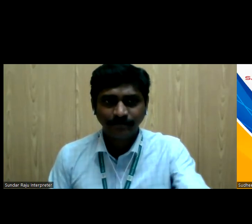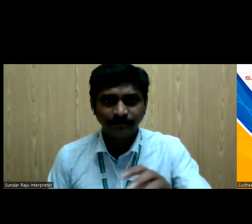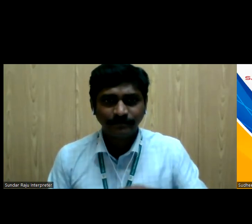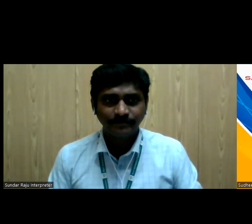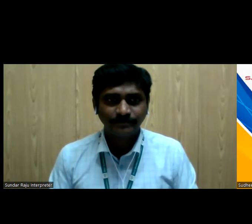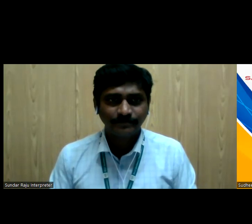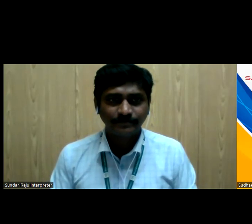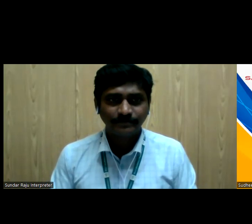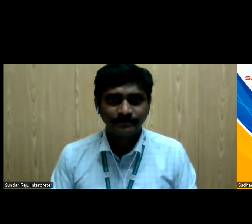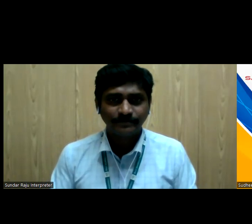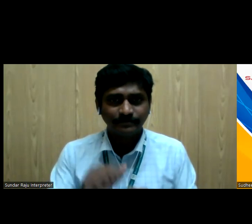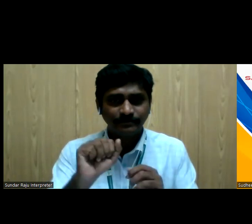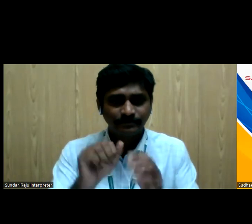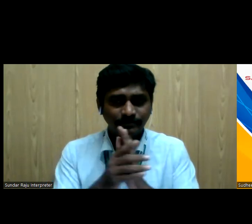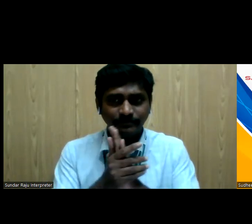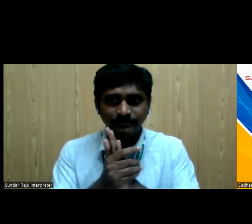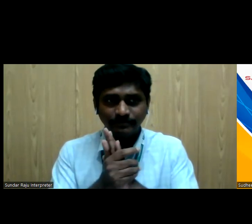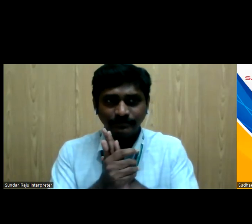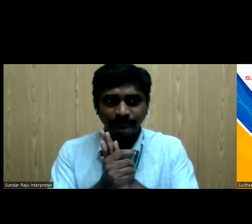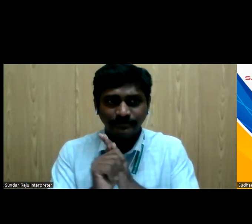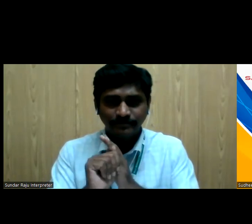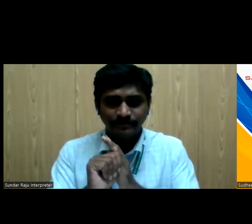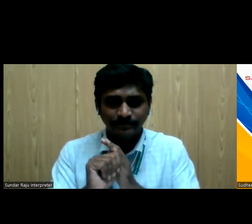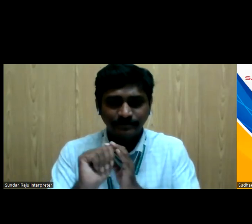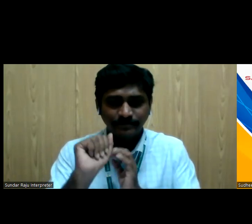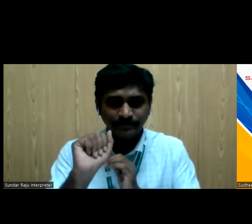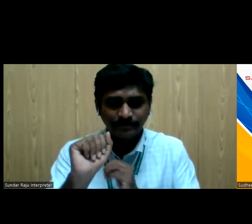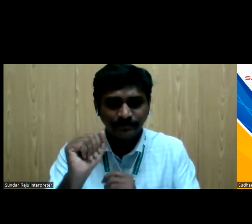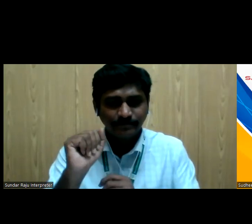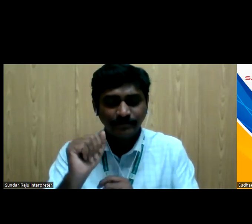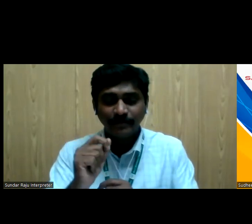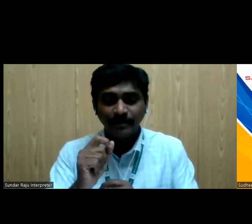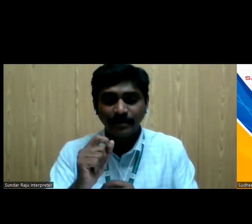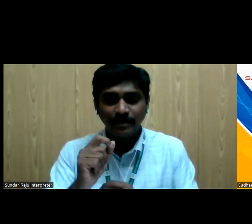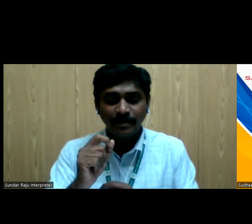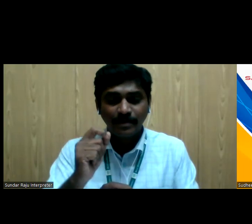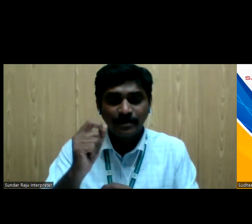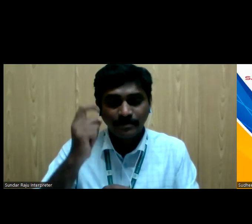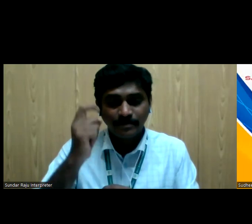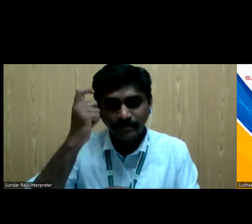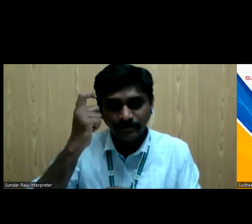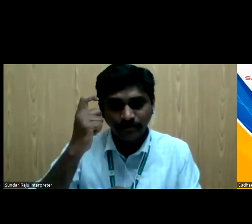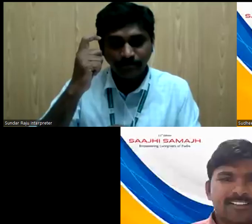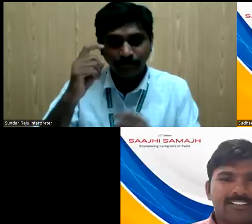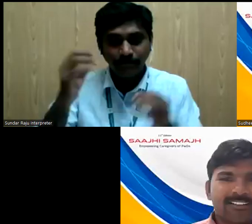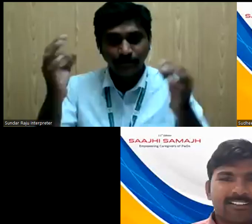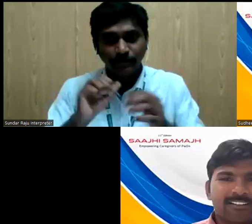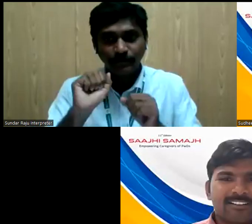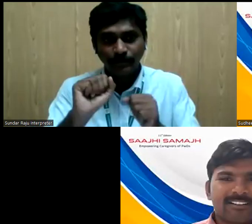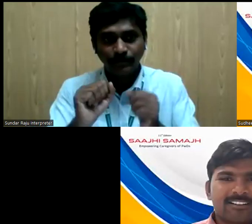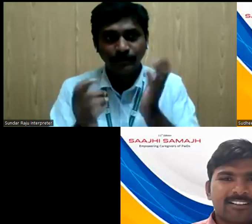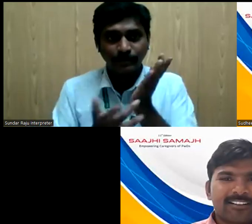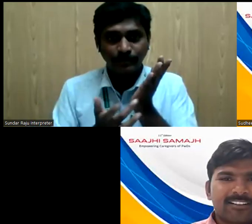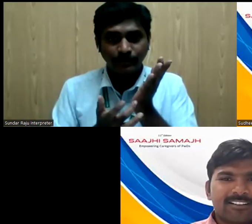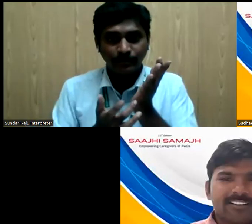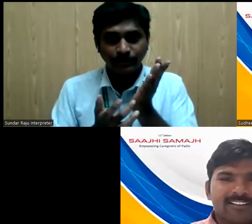then, because for the benefit of the persons with intellectual disabilities, we are creating a technologically friendly